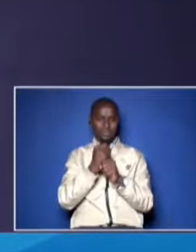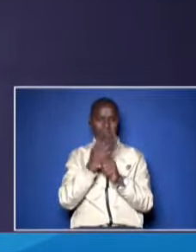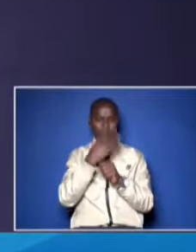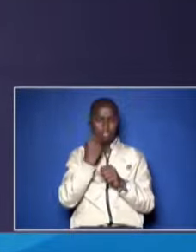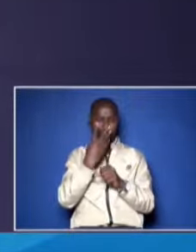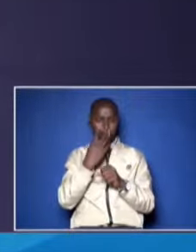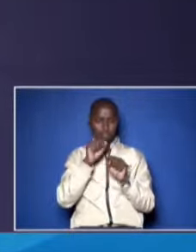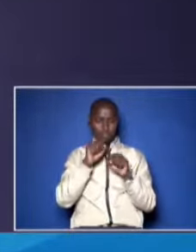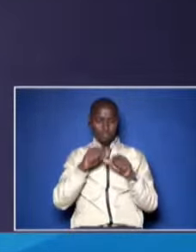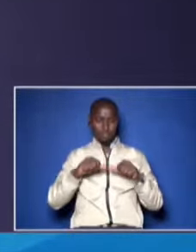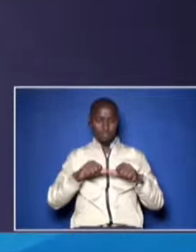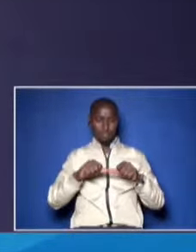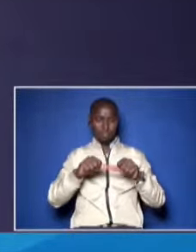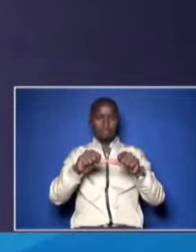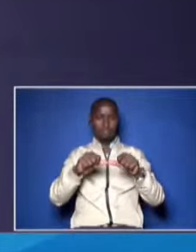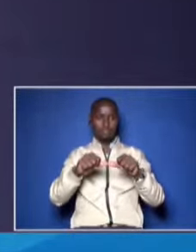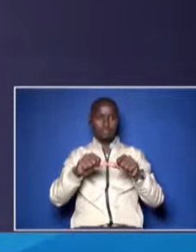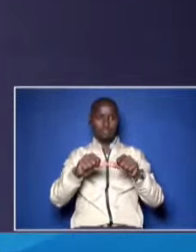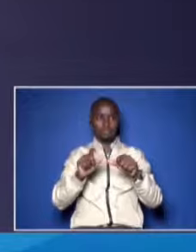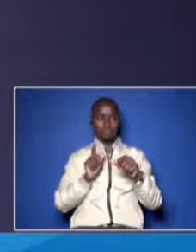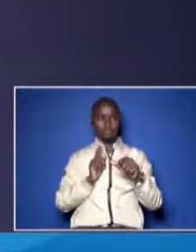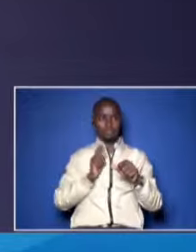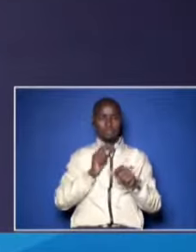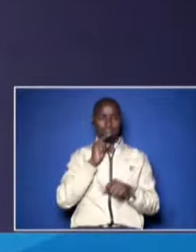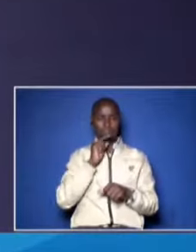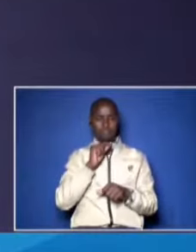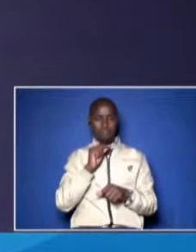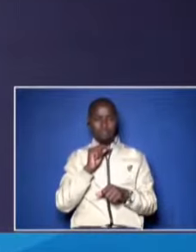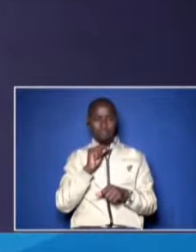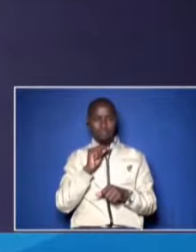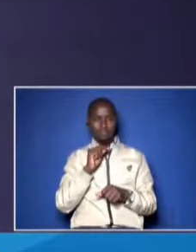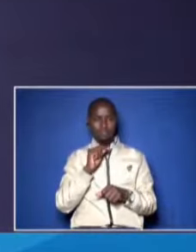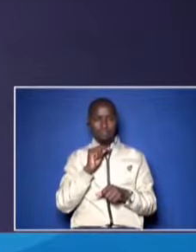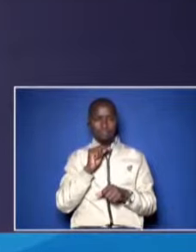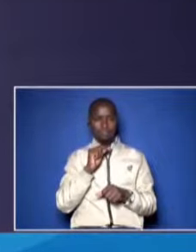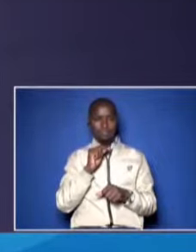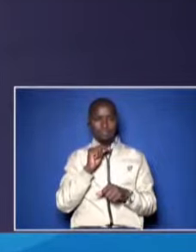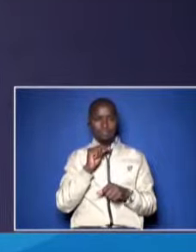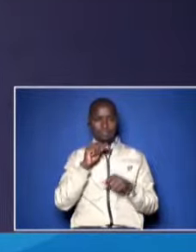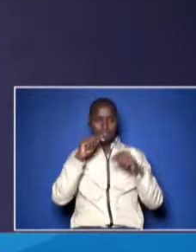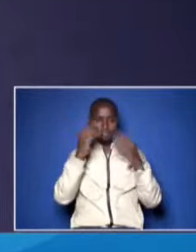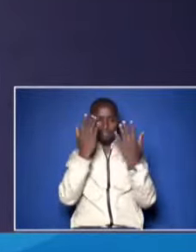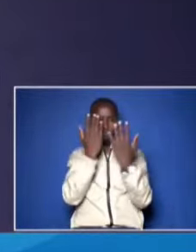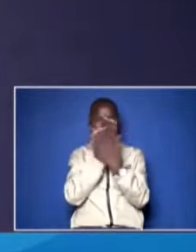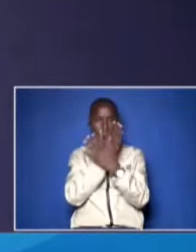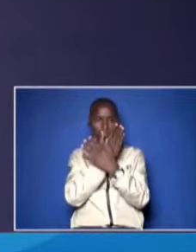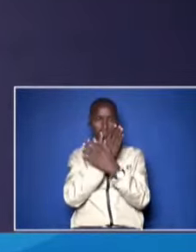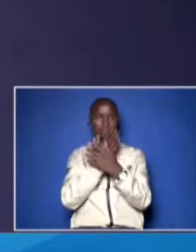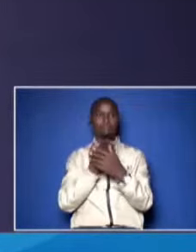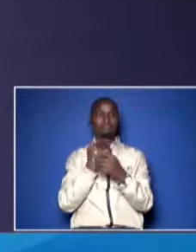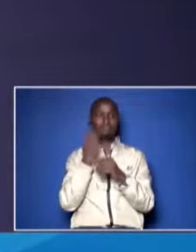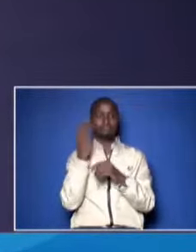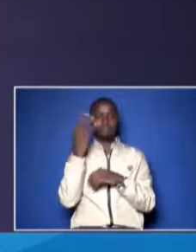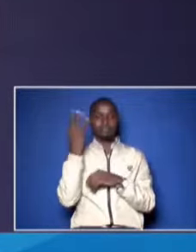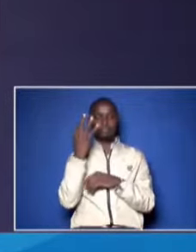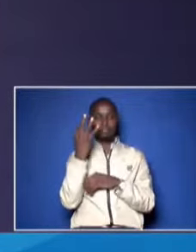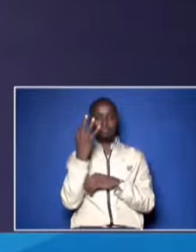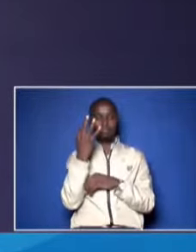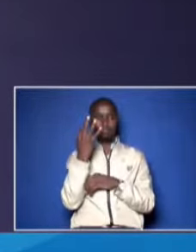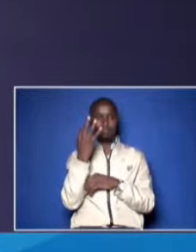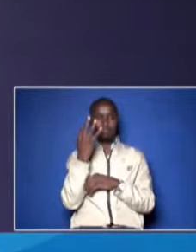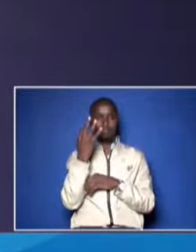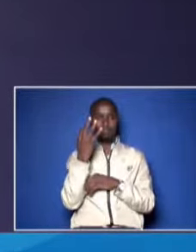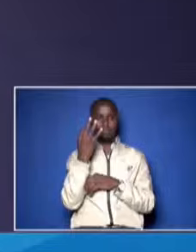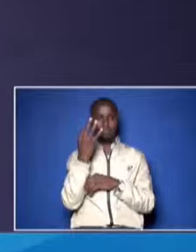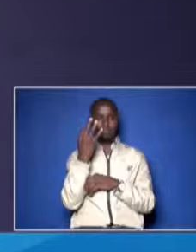yes ladies and gentlemen tonight I'm going to minister